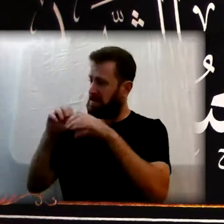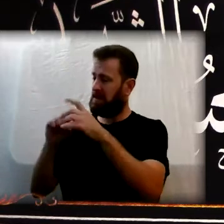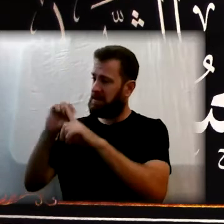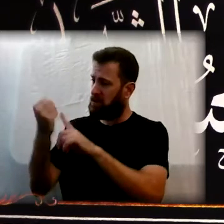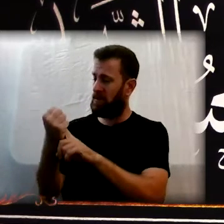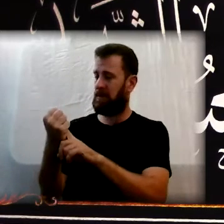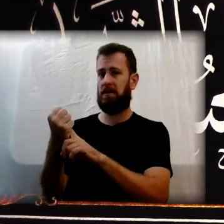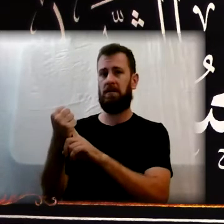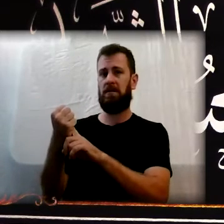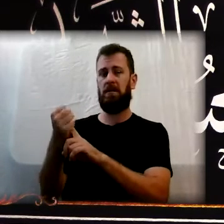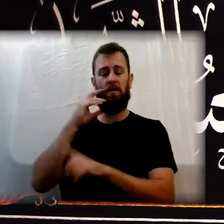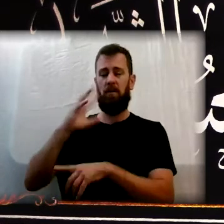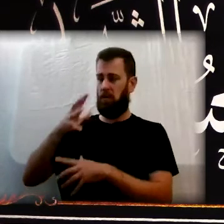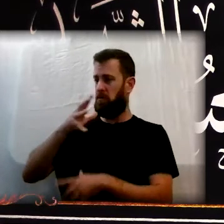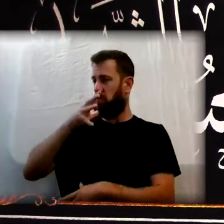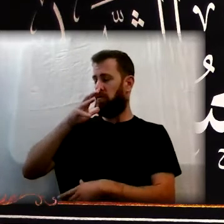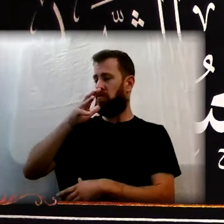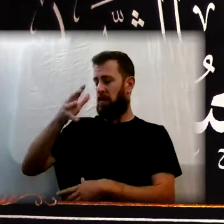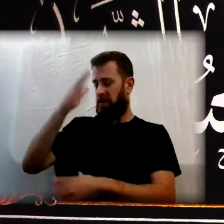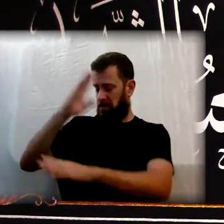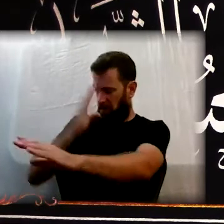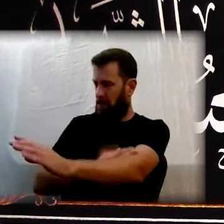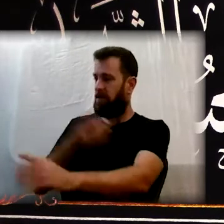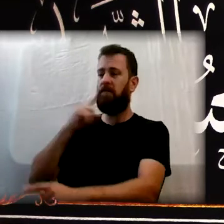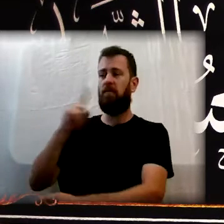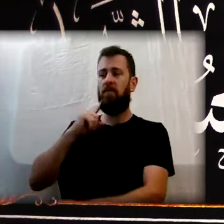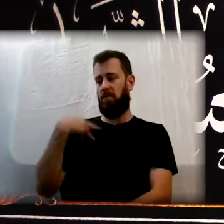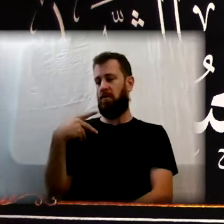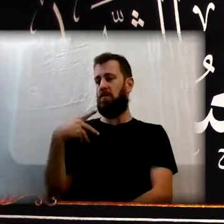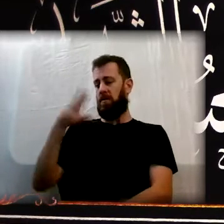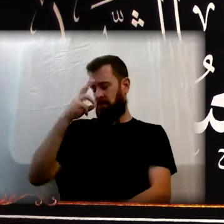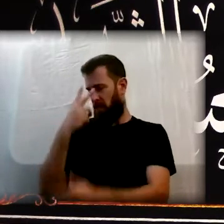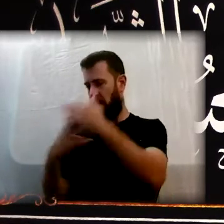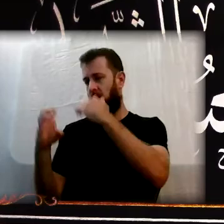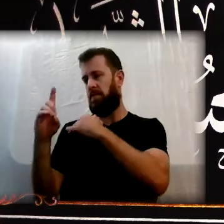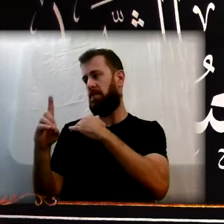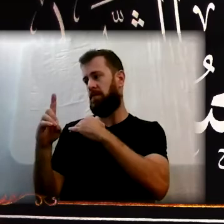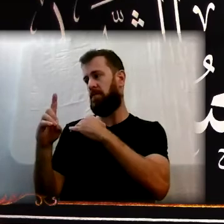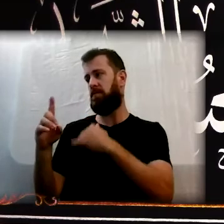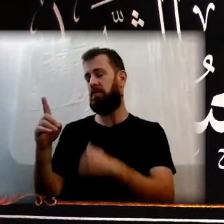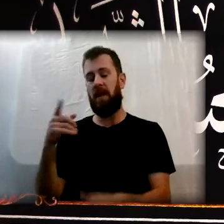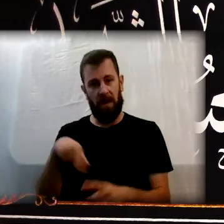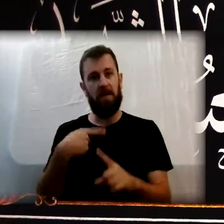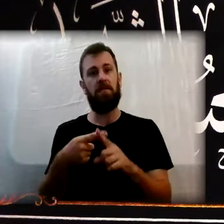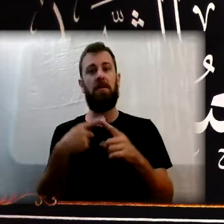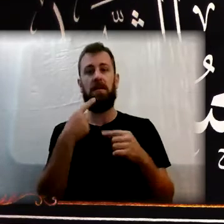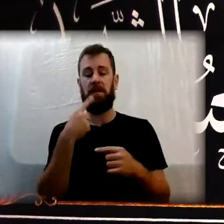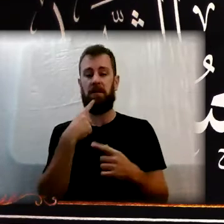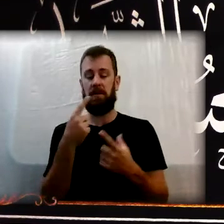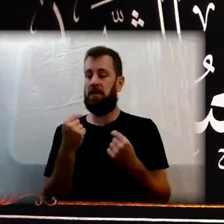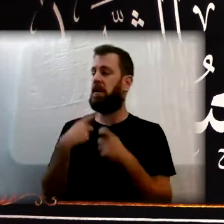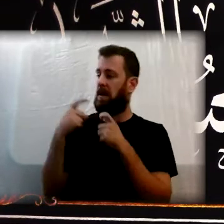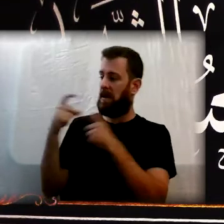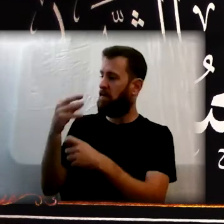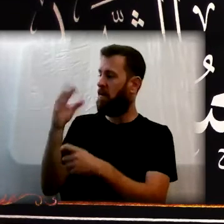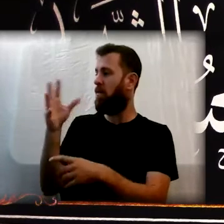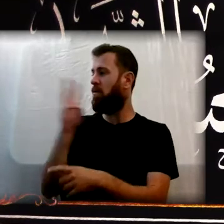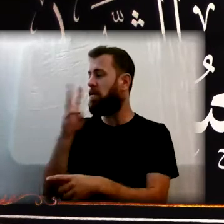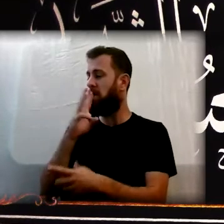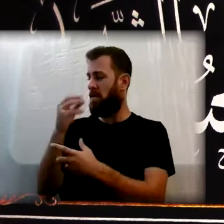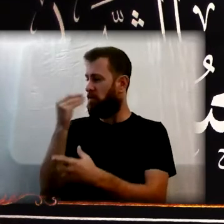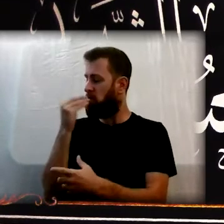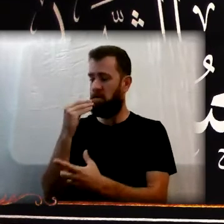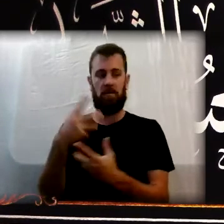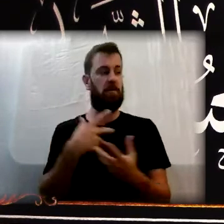O granddaughter of Rasulullah sallallahu alayhi wa alayhi. And then she gives the water and the food. Now